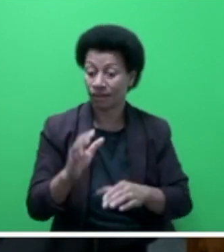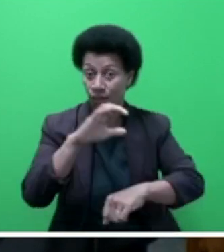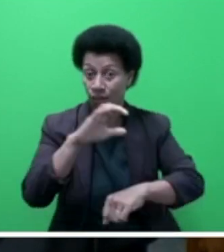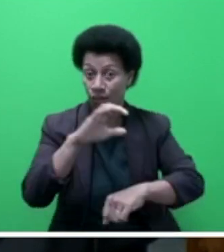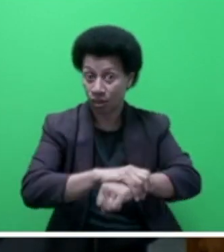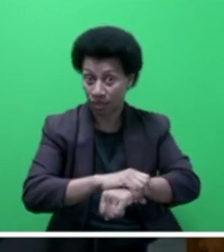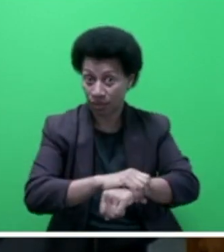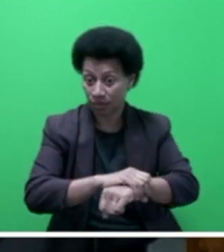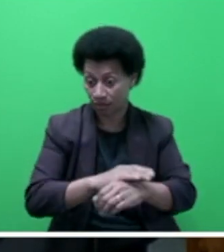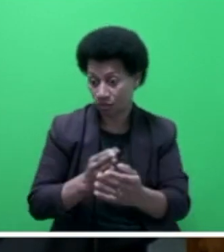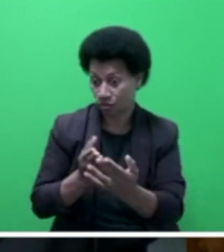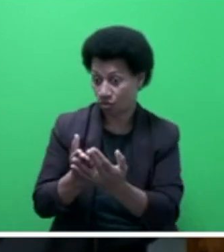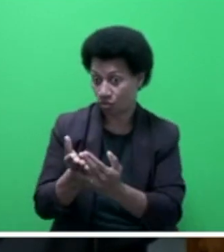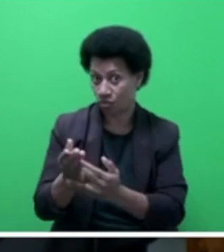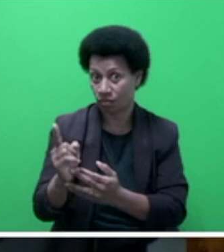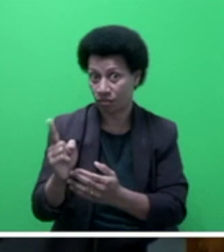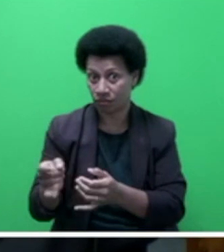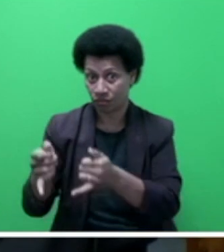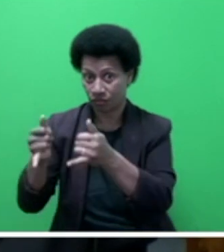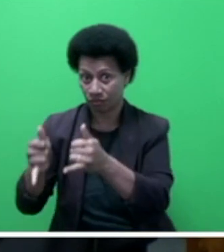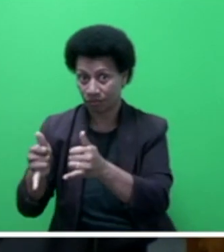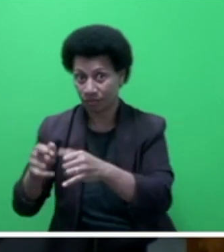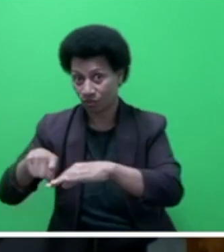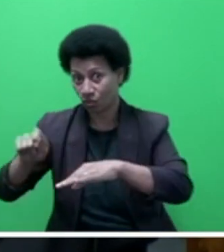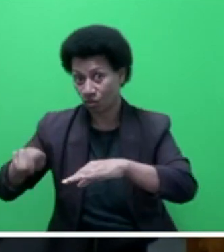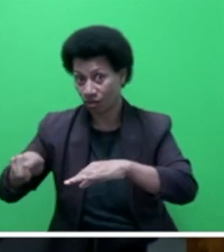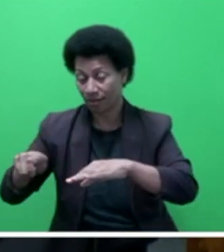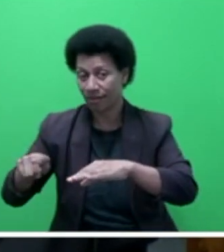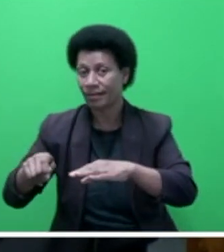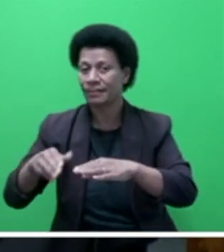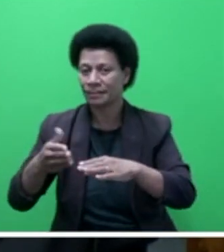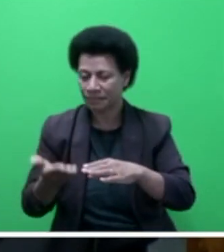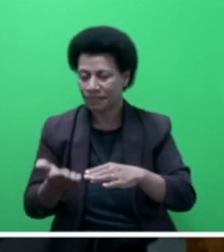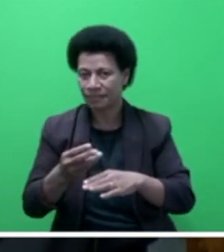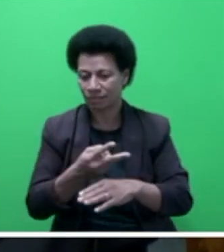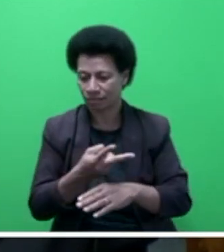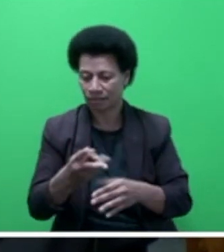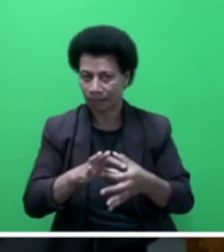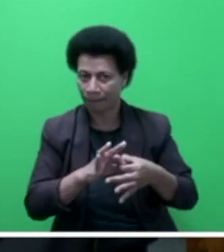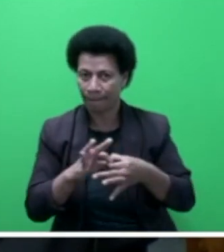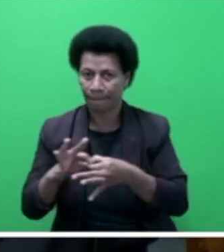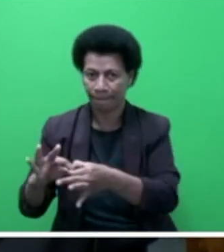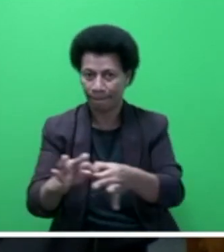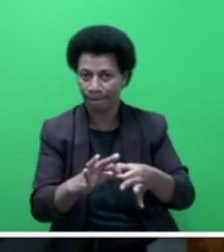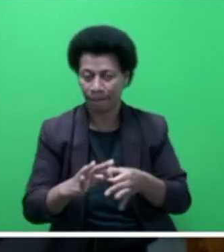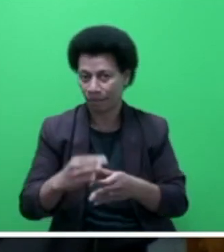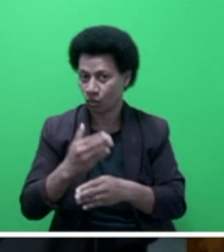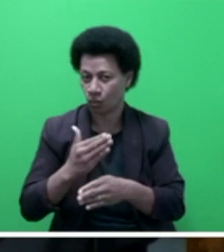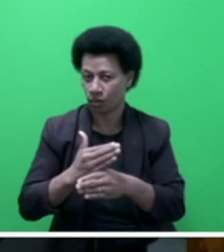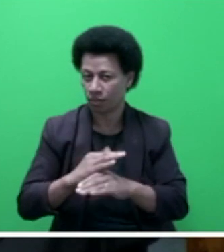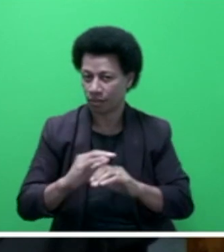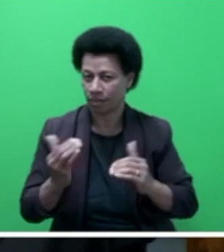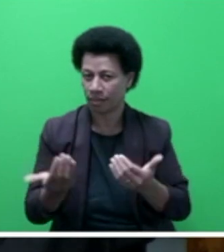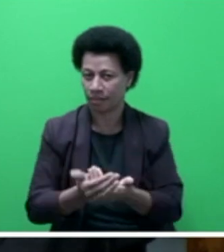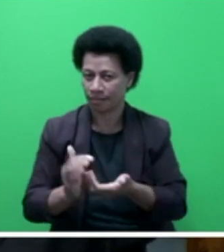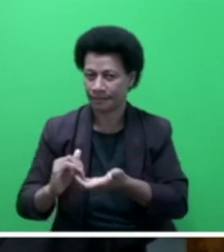through to trial, rehabilitation, and reintegration. We continue to work closely with all our stakeholders in the various sectors, and